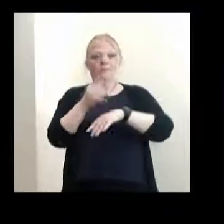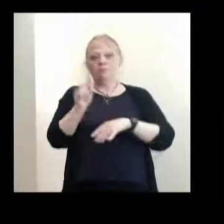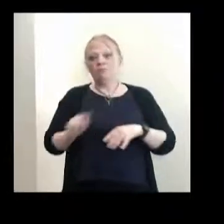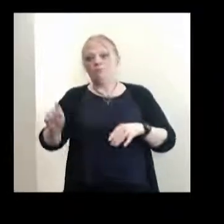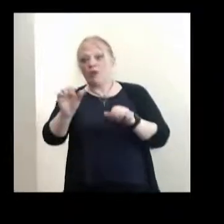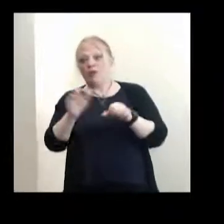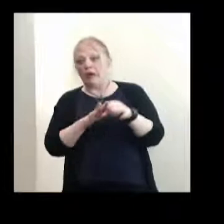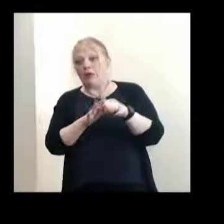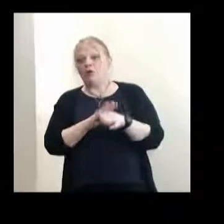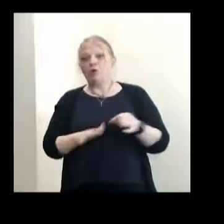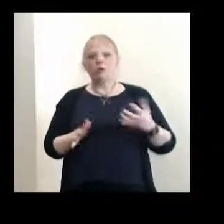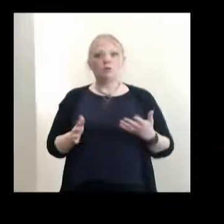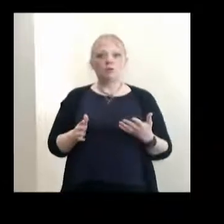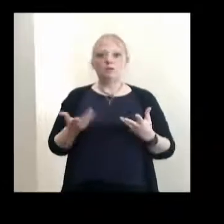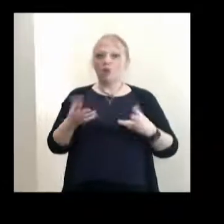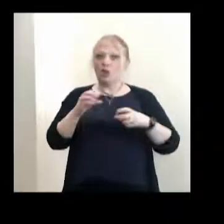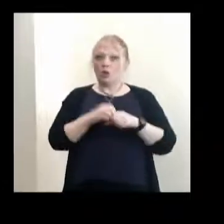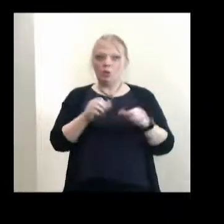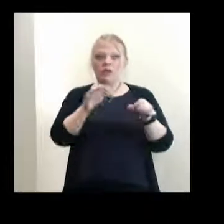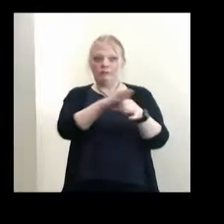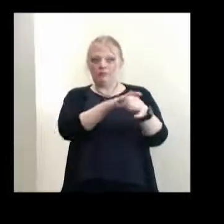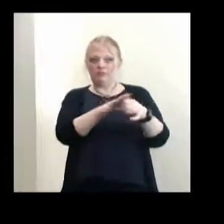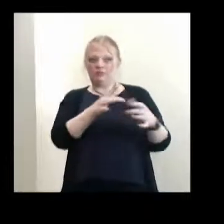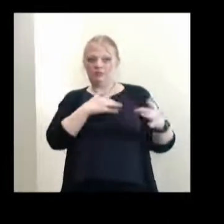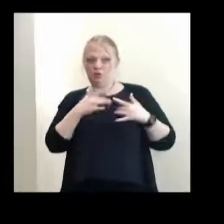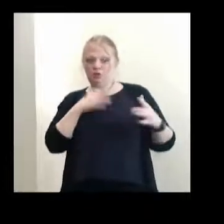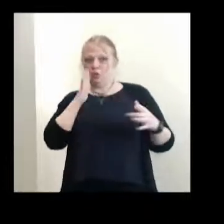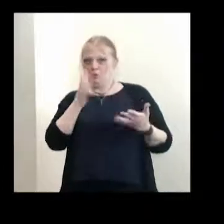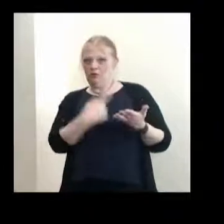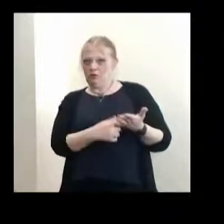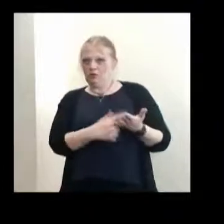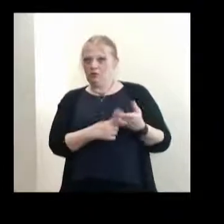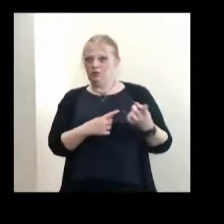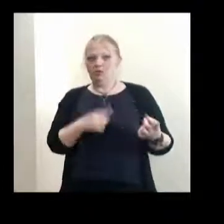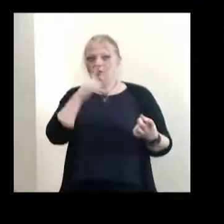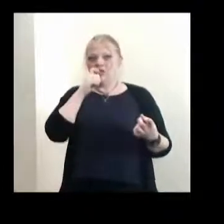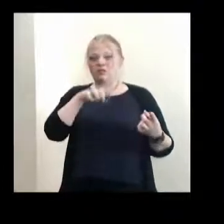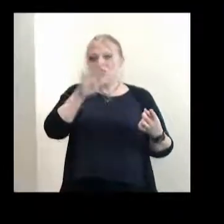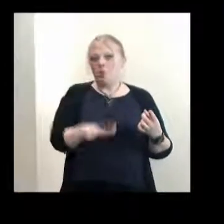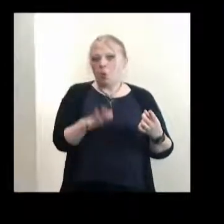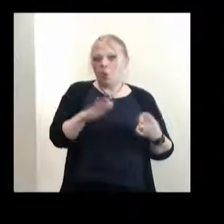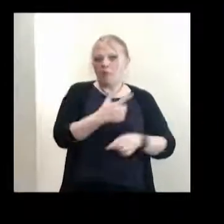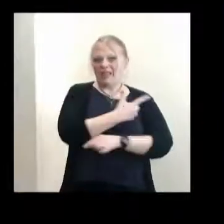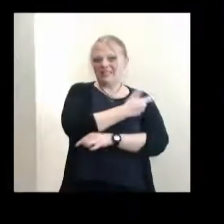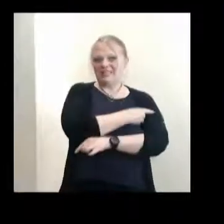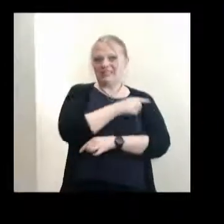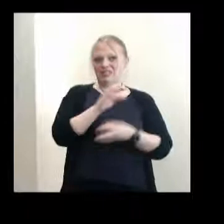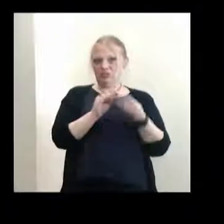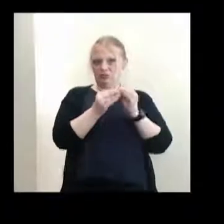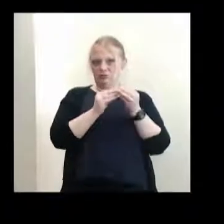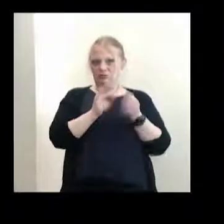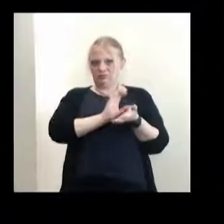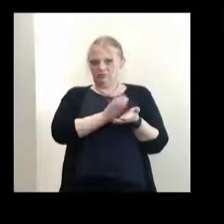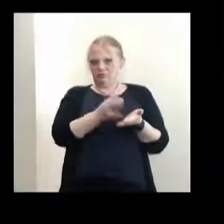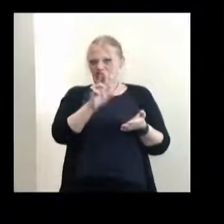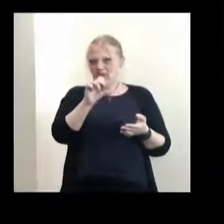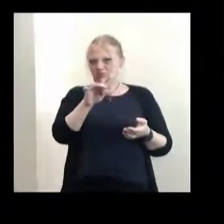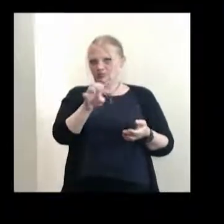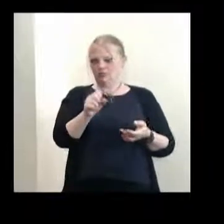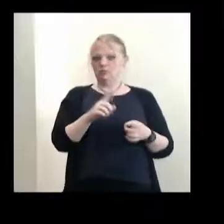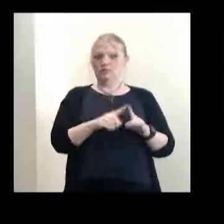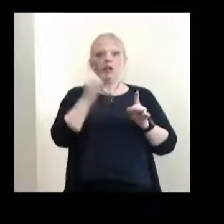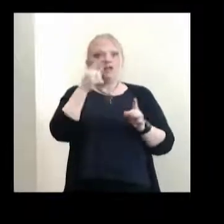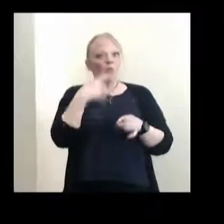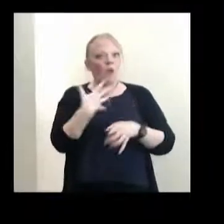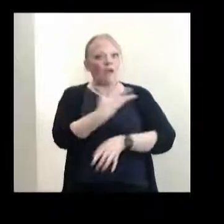been previously, including areas of concern that I'll be talking about because of low vaccination rates. But if you want a